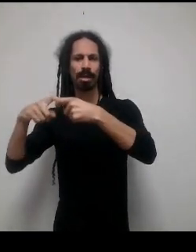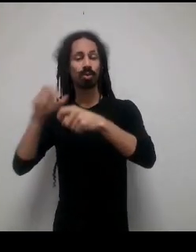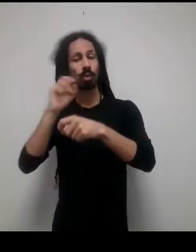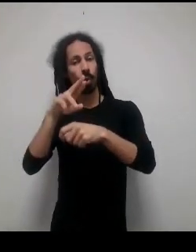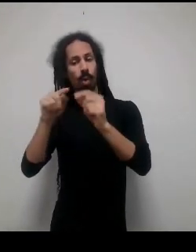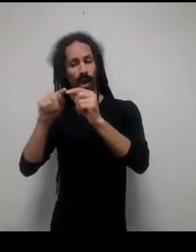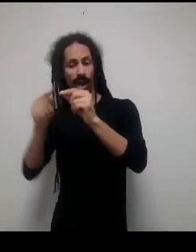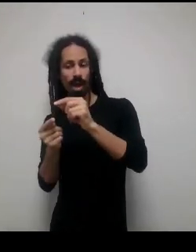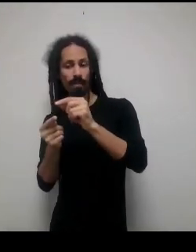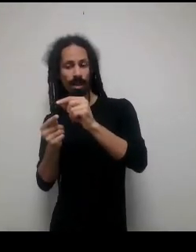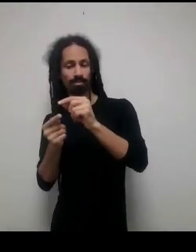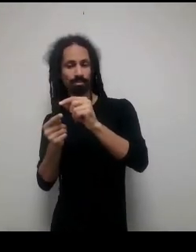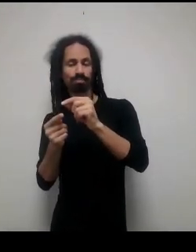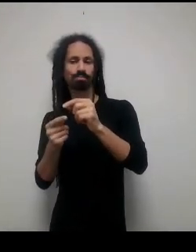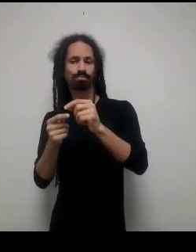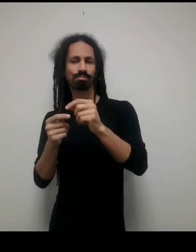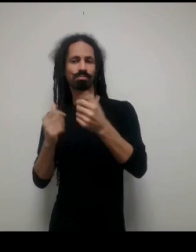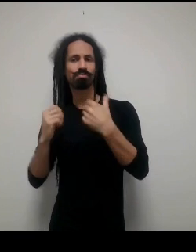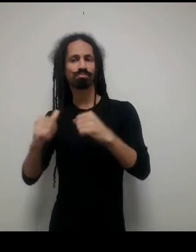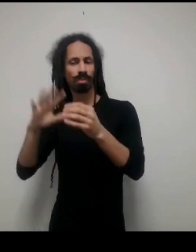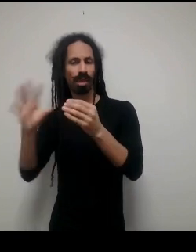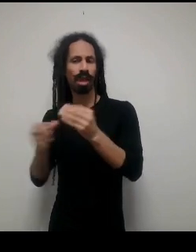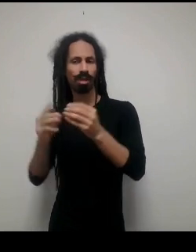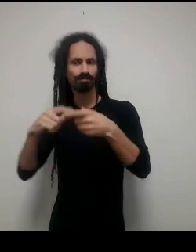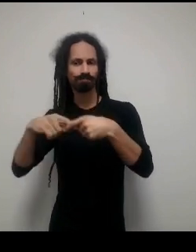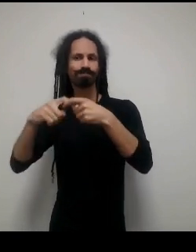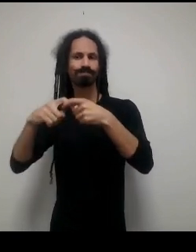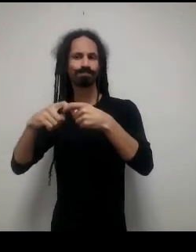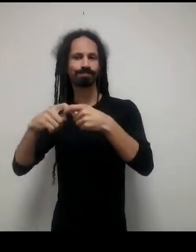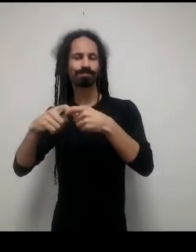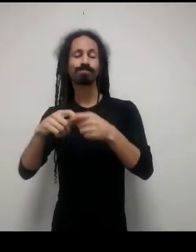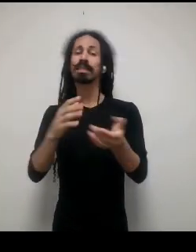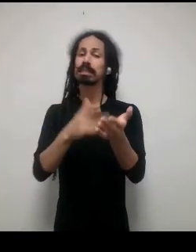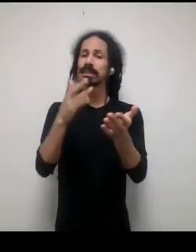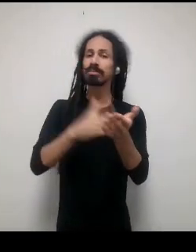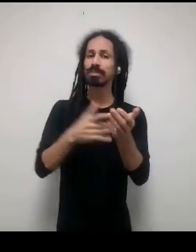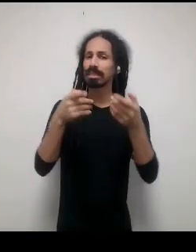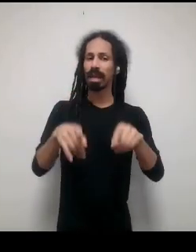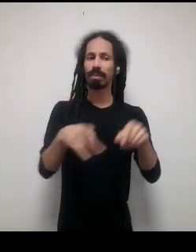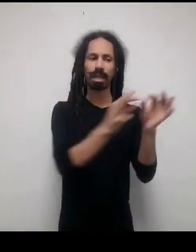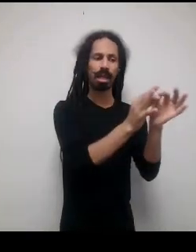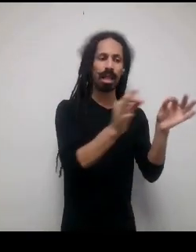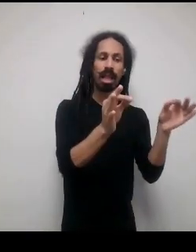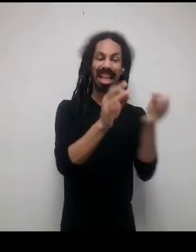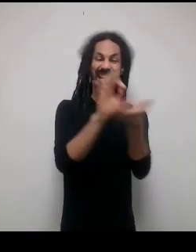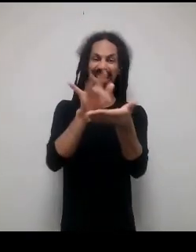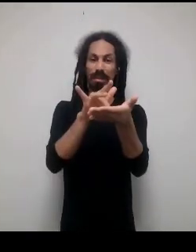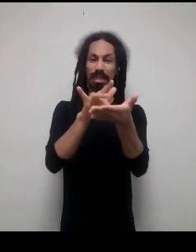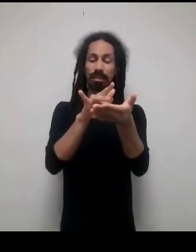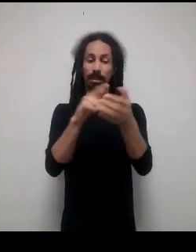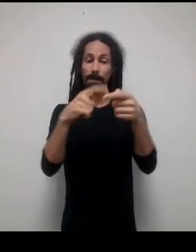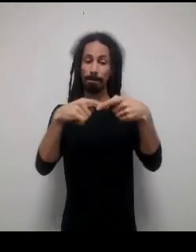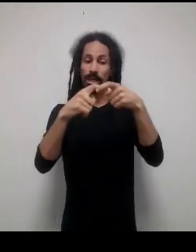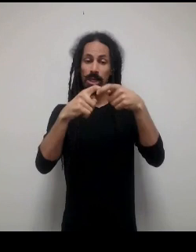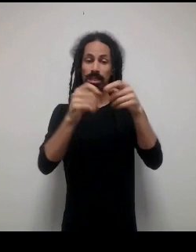pausing. Sometimes we also choose to pause in the middle of the sentence, and that can be a way to help slow us down as